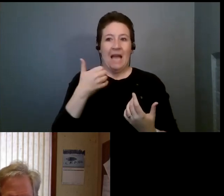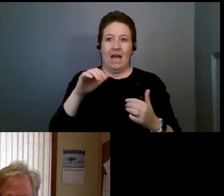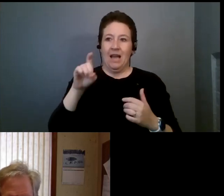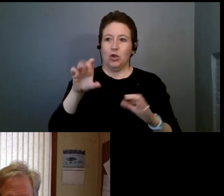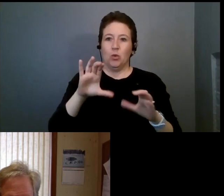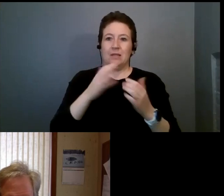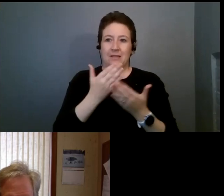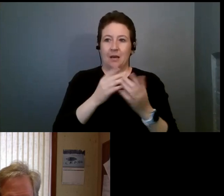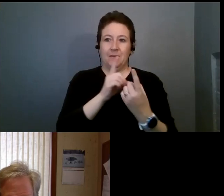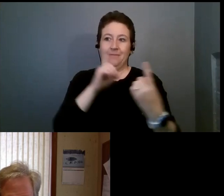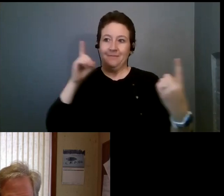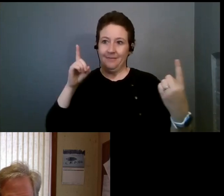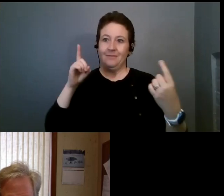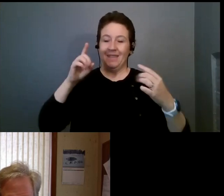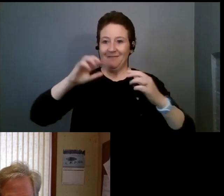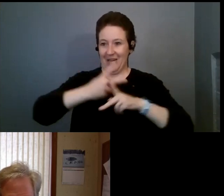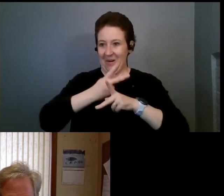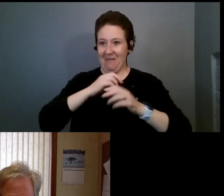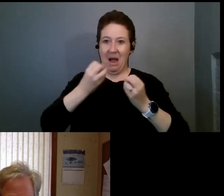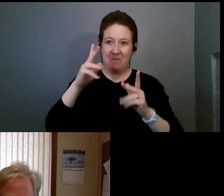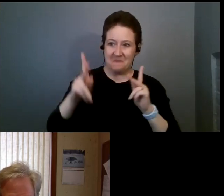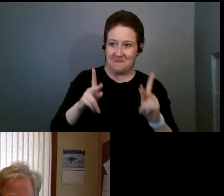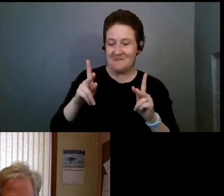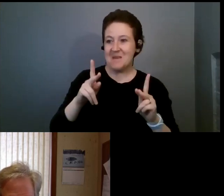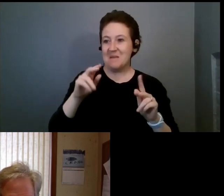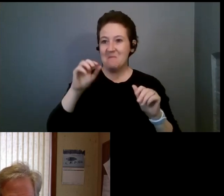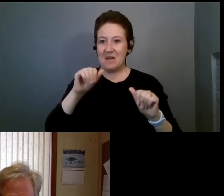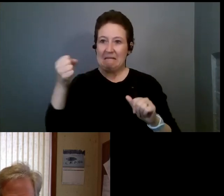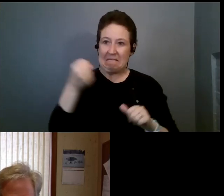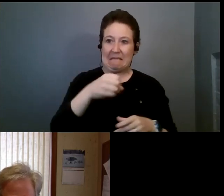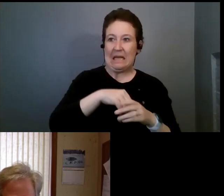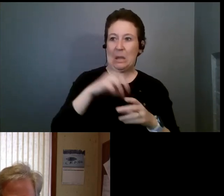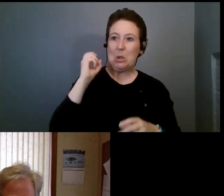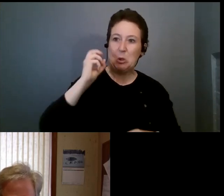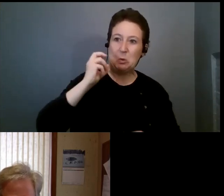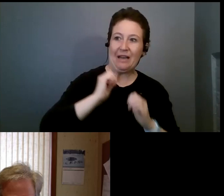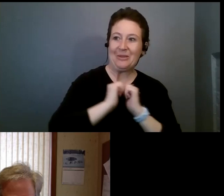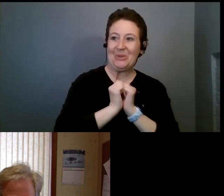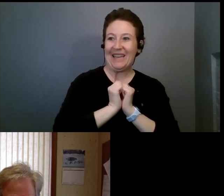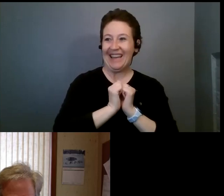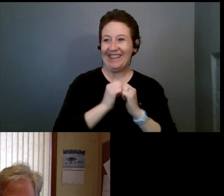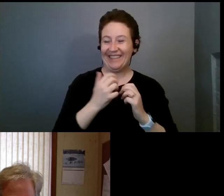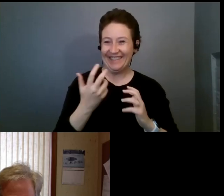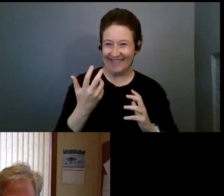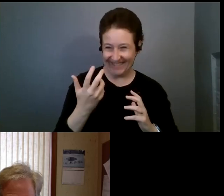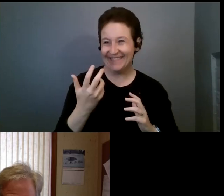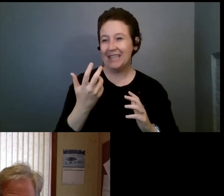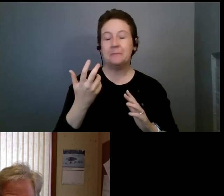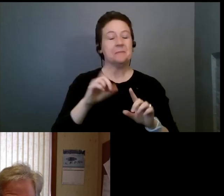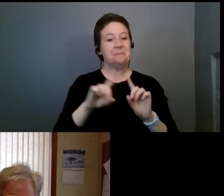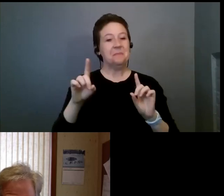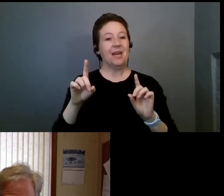distancing and be creative in how many people you can put in a cab together and all of that in driving, but we've